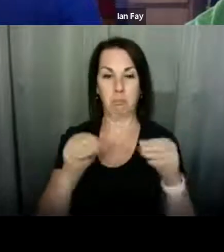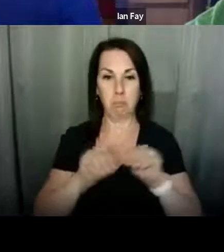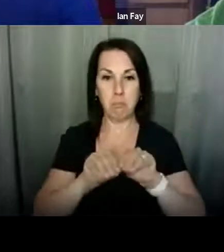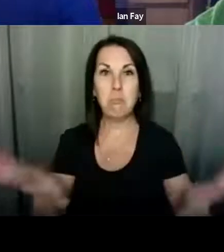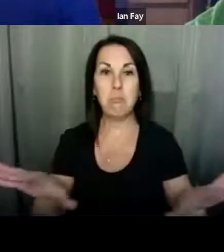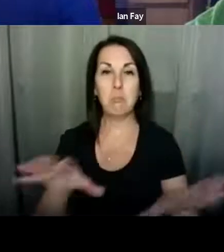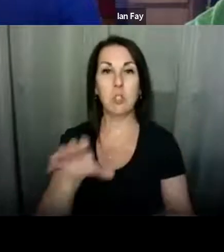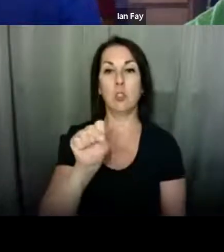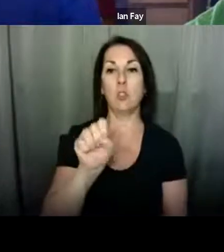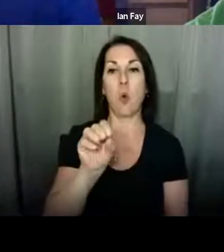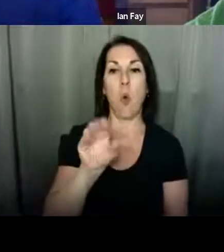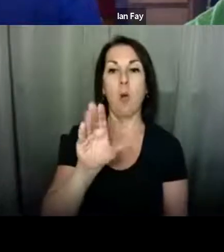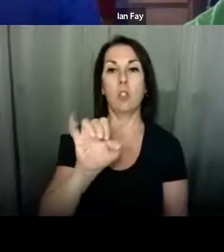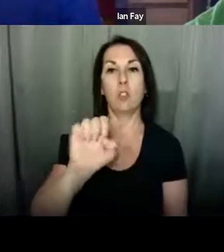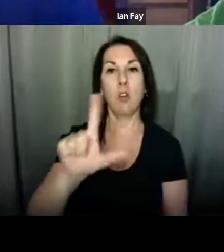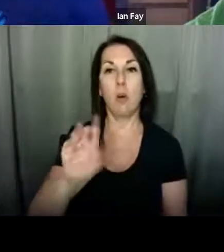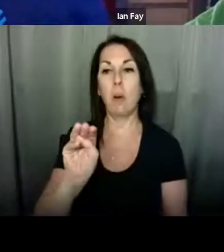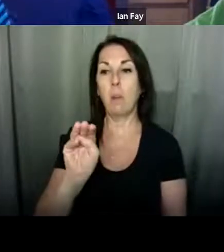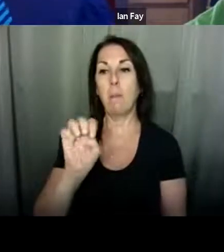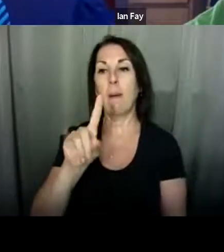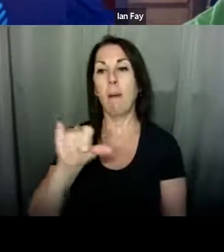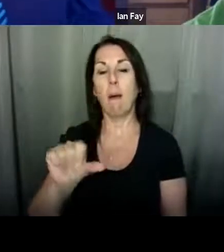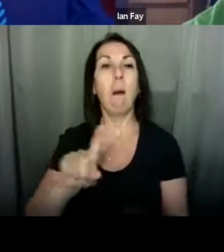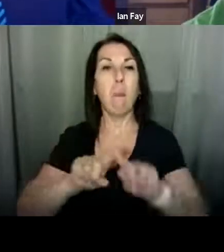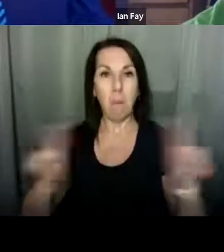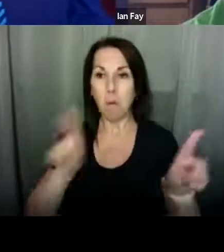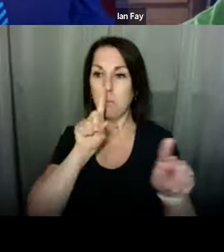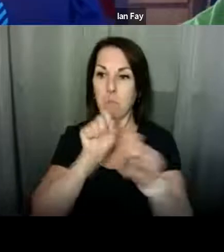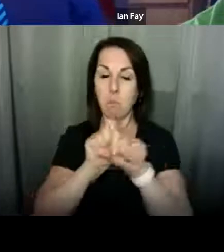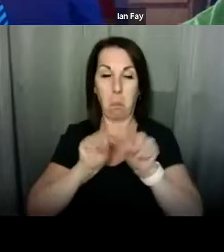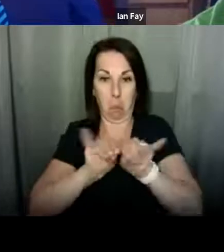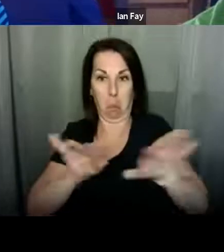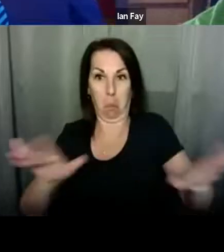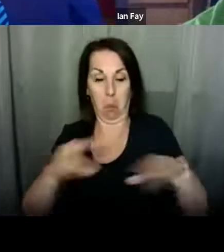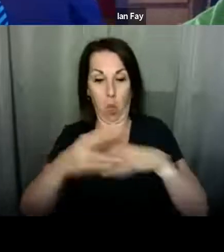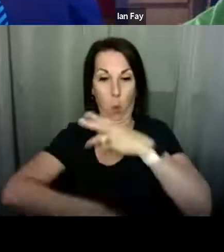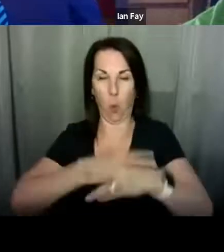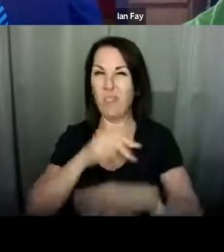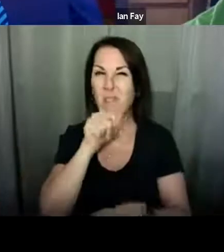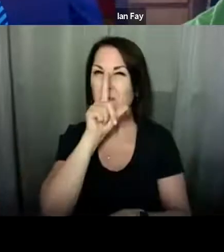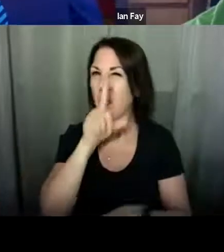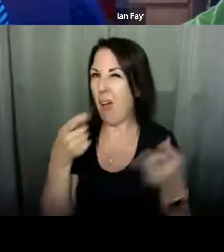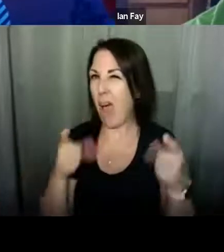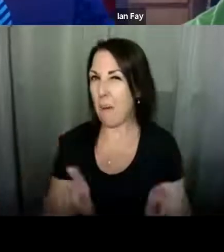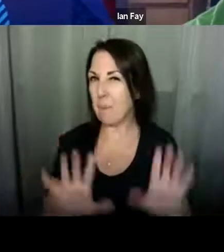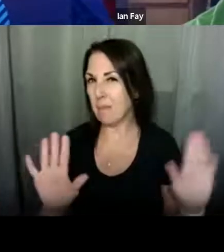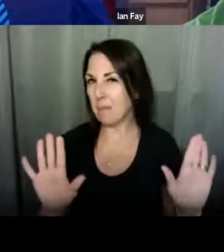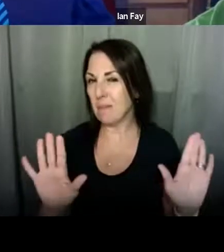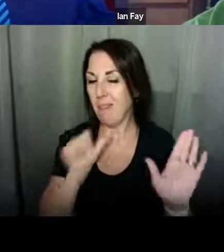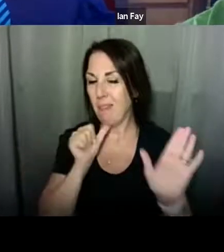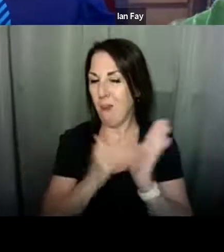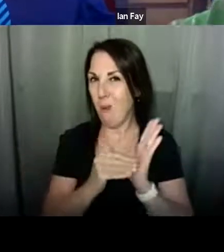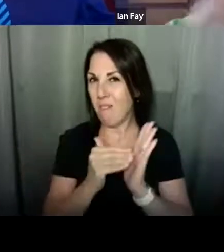media. But in terms of it, like, going out into the world more physically and stuff, that doesn't really happen that